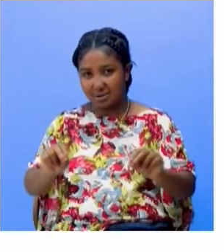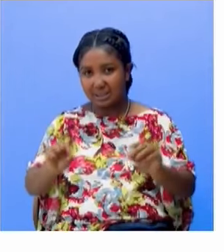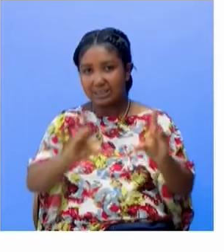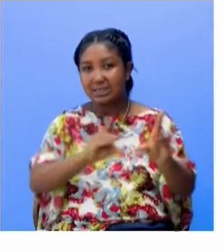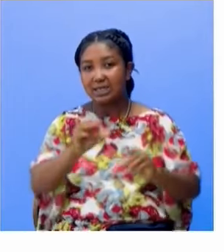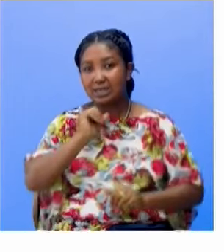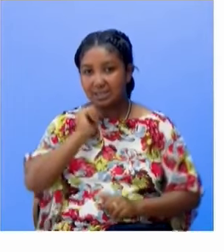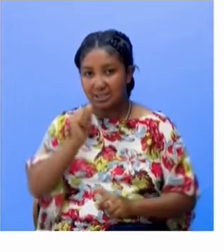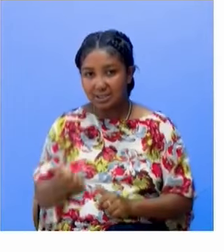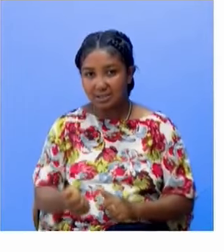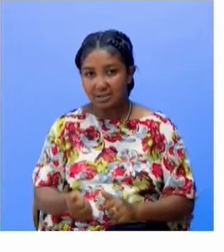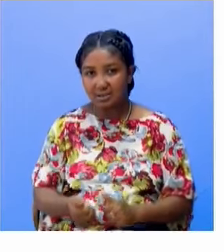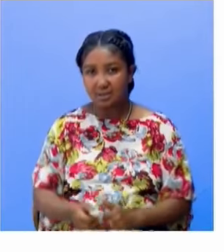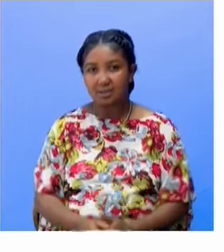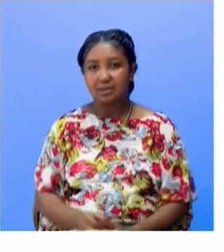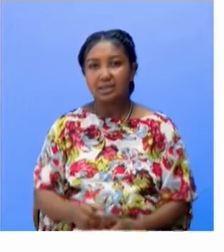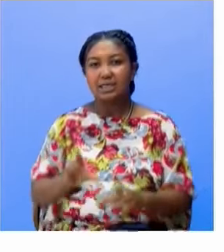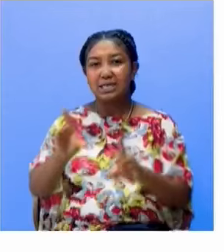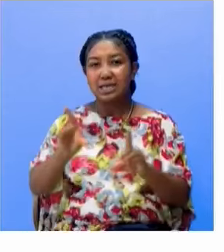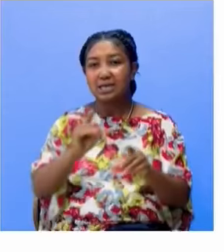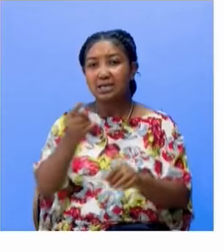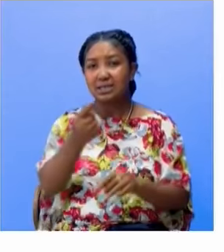Didn't they?